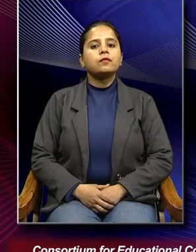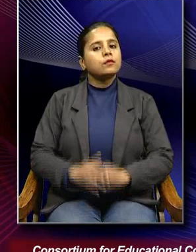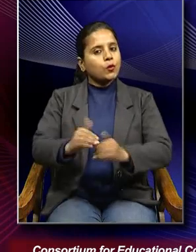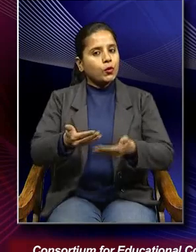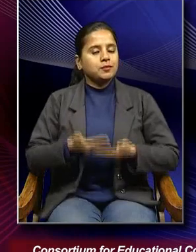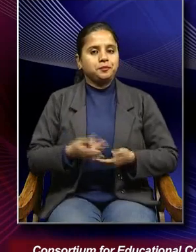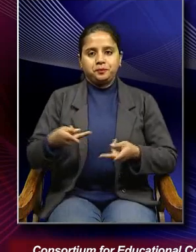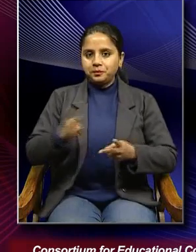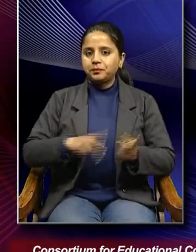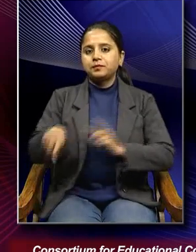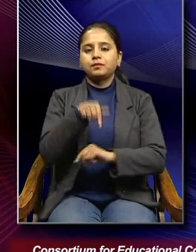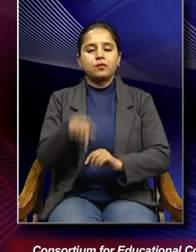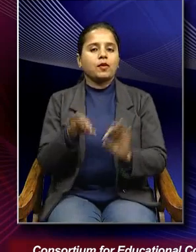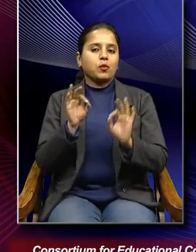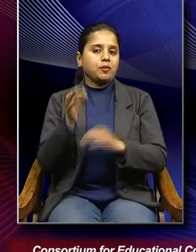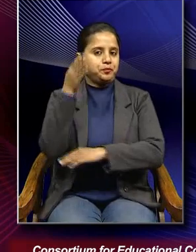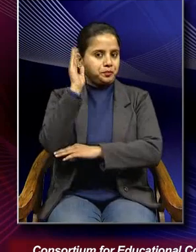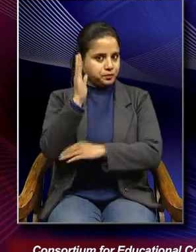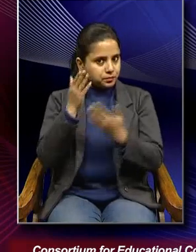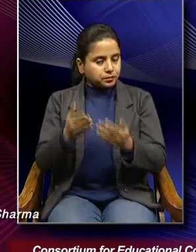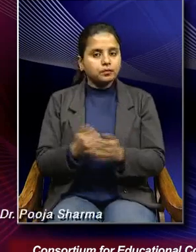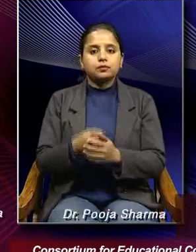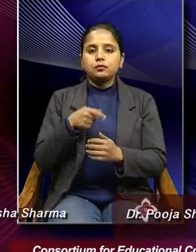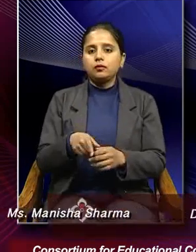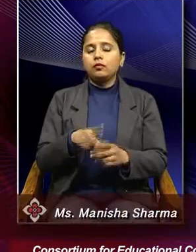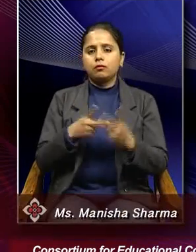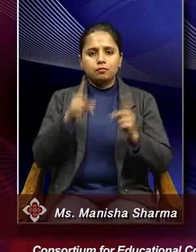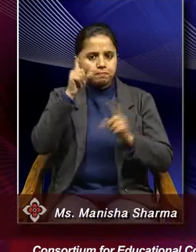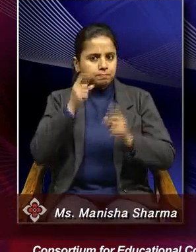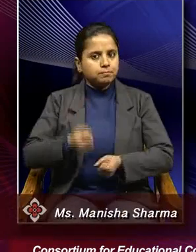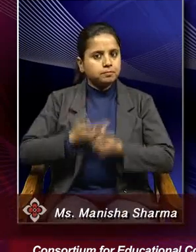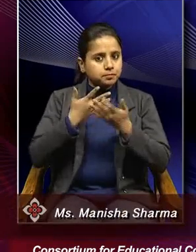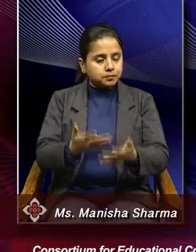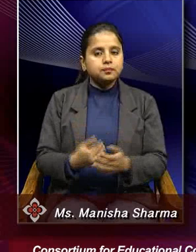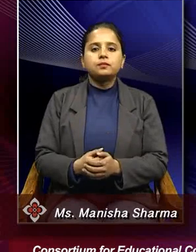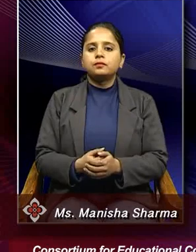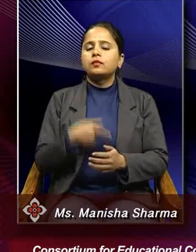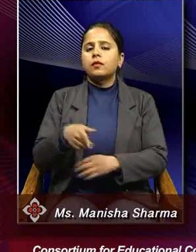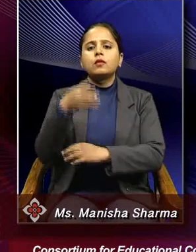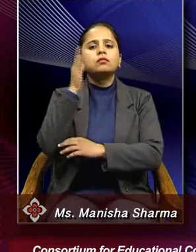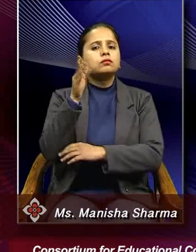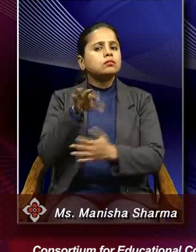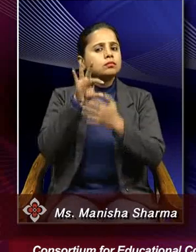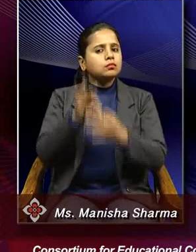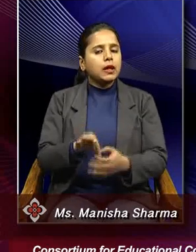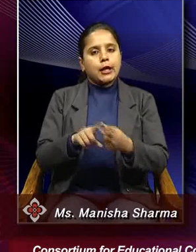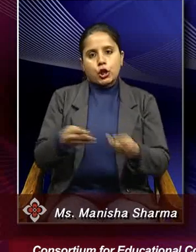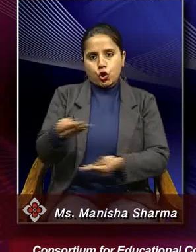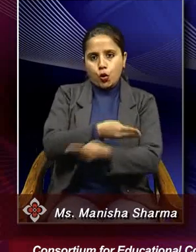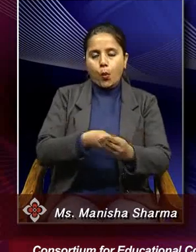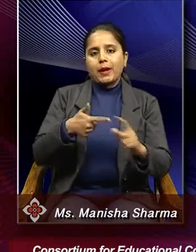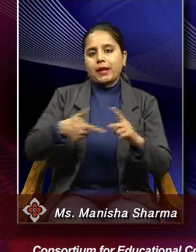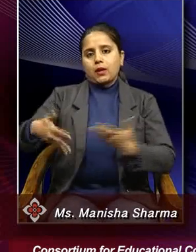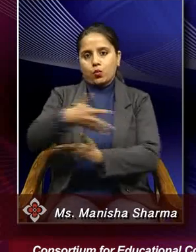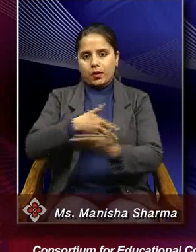Welcome back to the special lecture series on symbolic expression and the lecture series on economics and